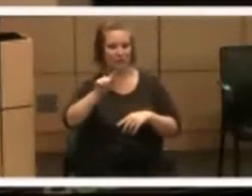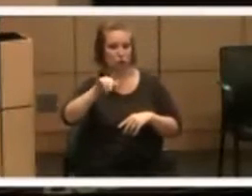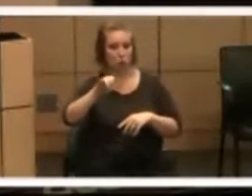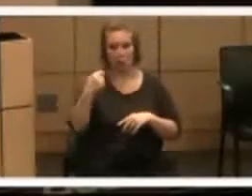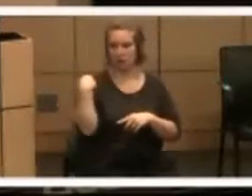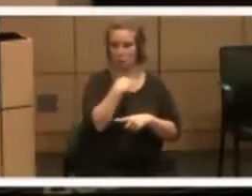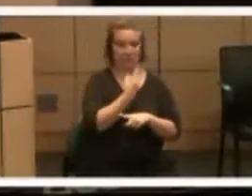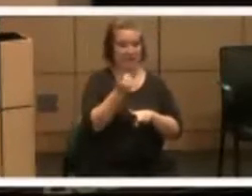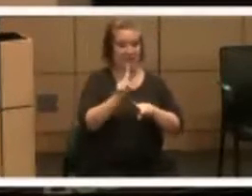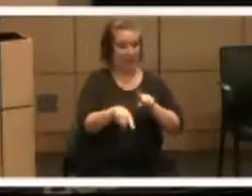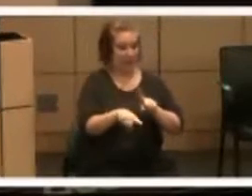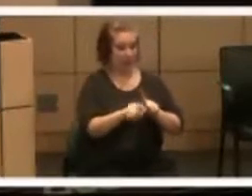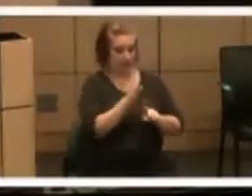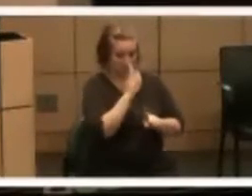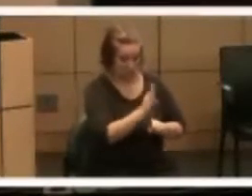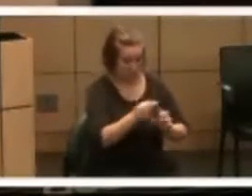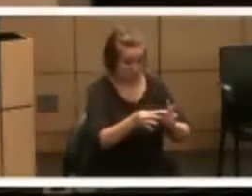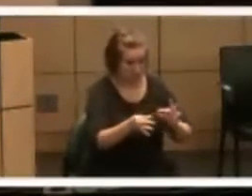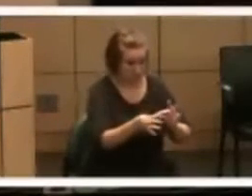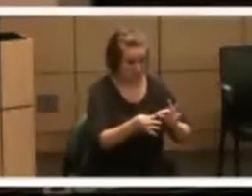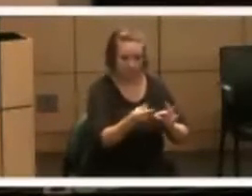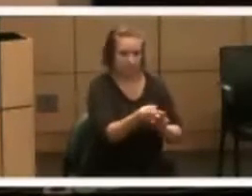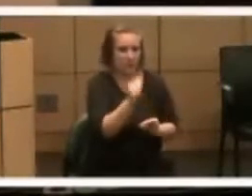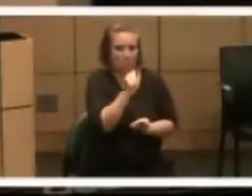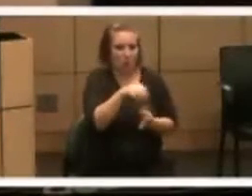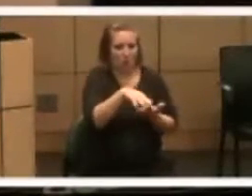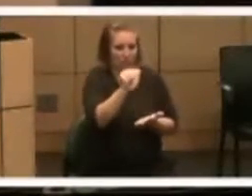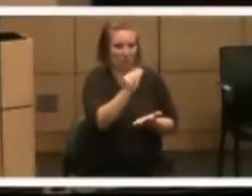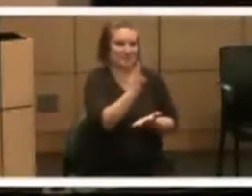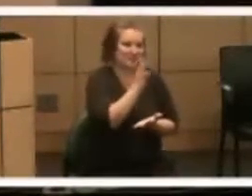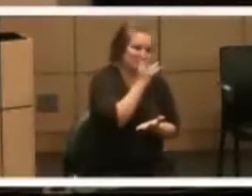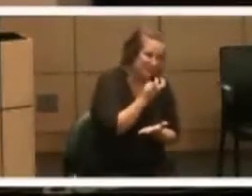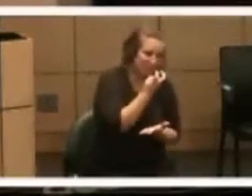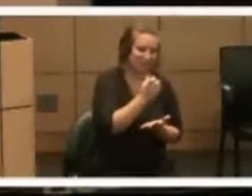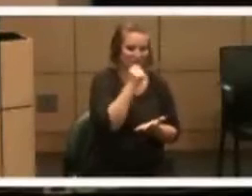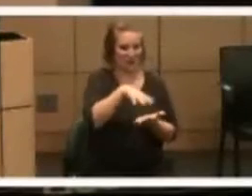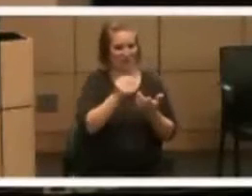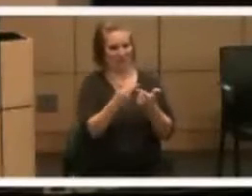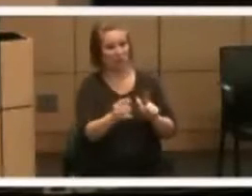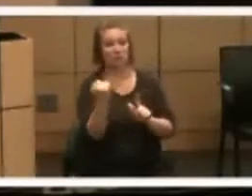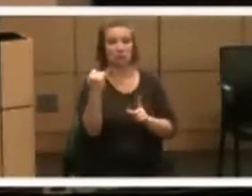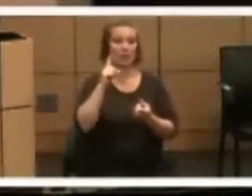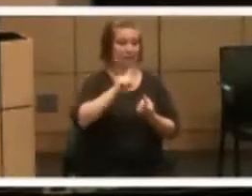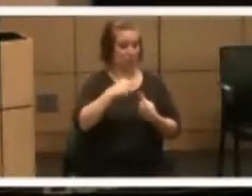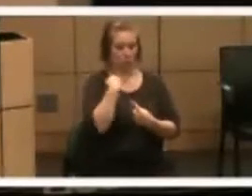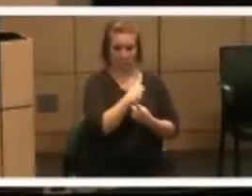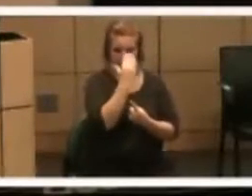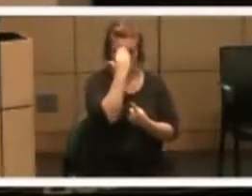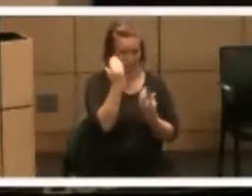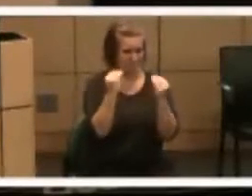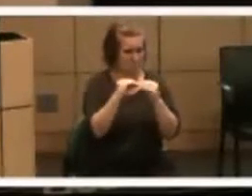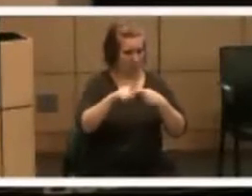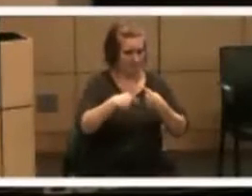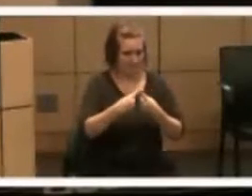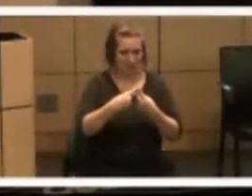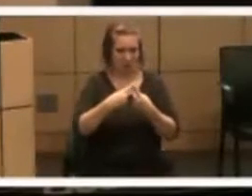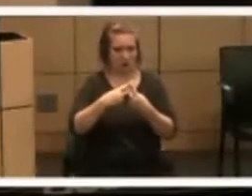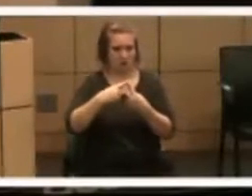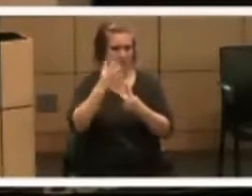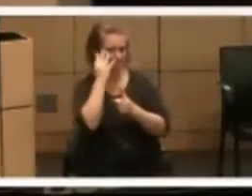message to a child, they're not going to learn speech and language. So until we know more about the effects of experience on